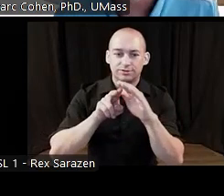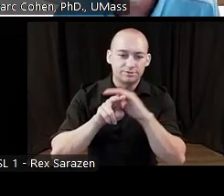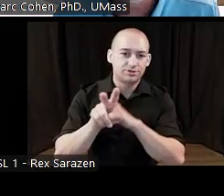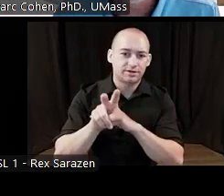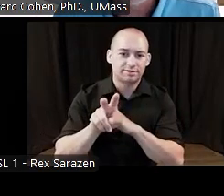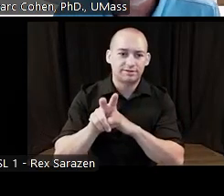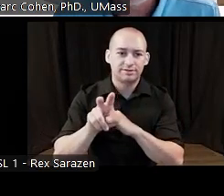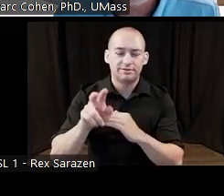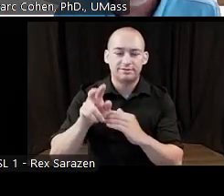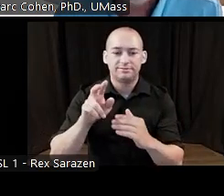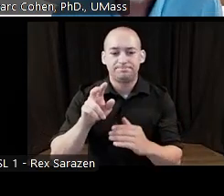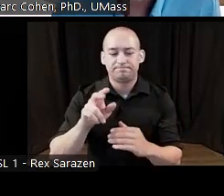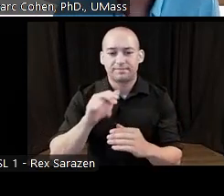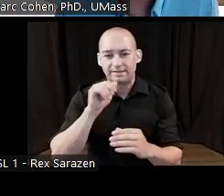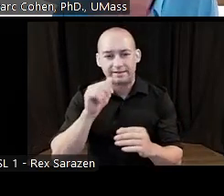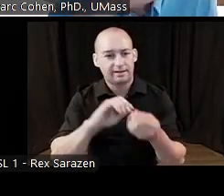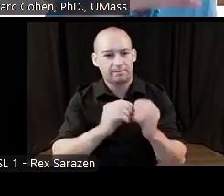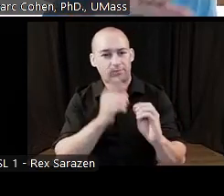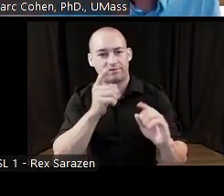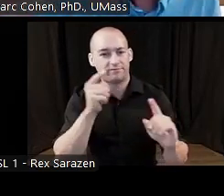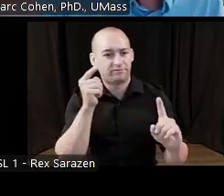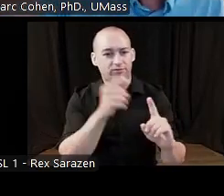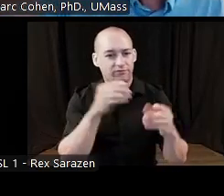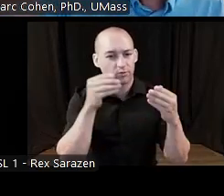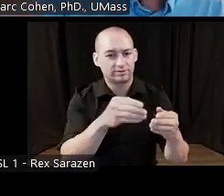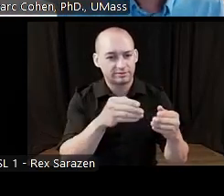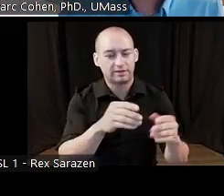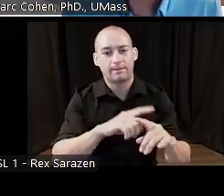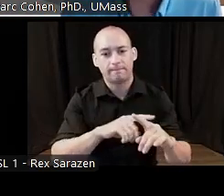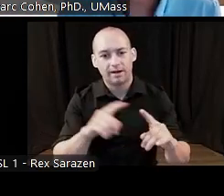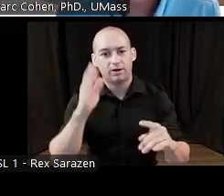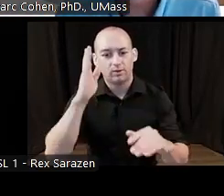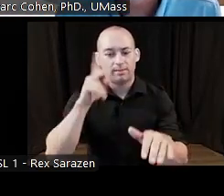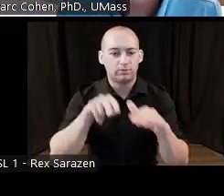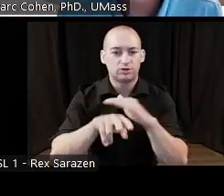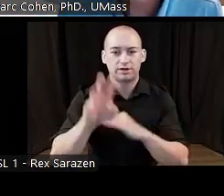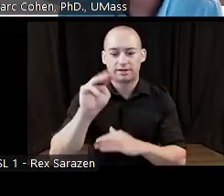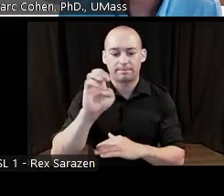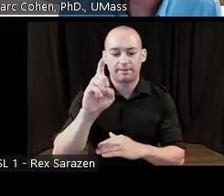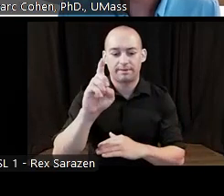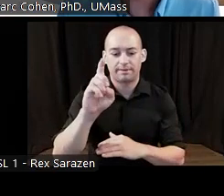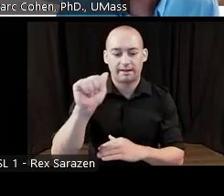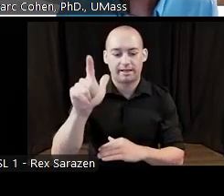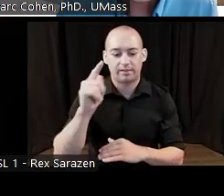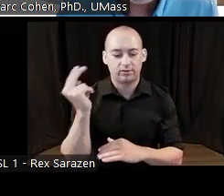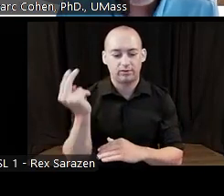prime focus of our analysis, we'll be projecting Medi-Cal usage in the future as